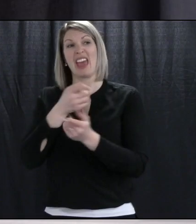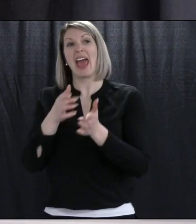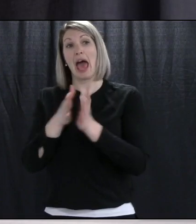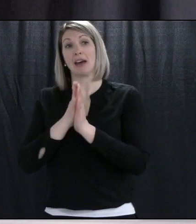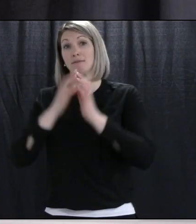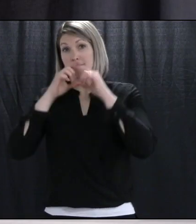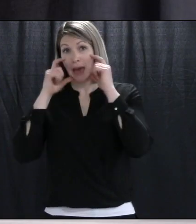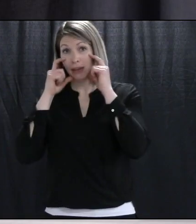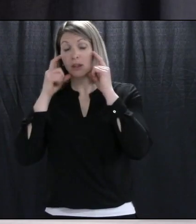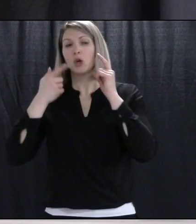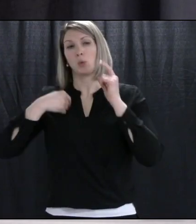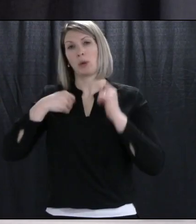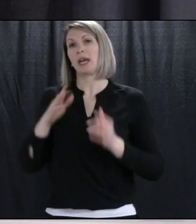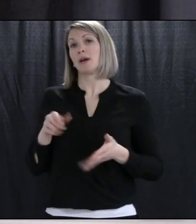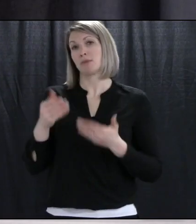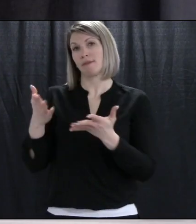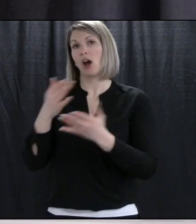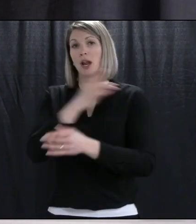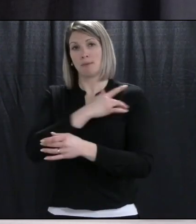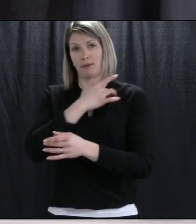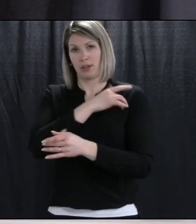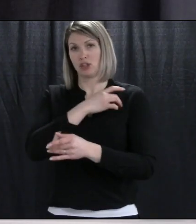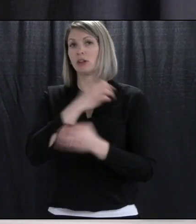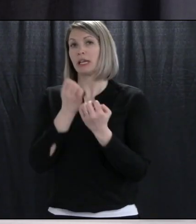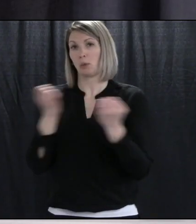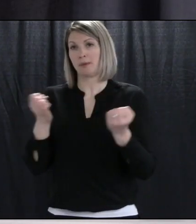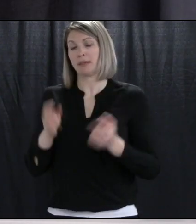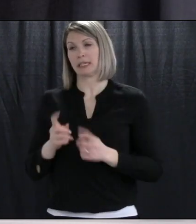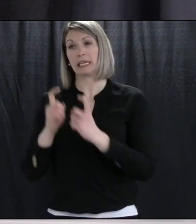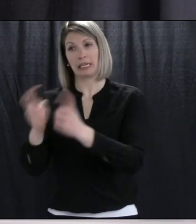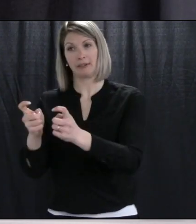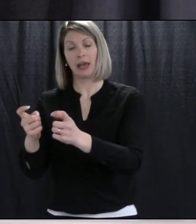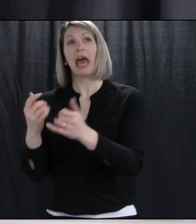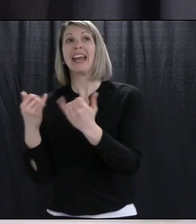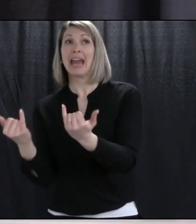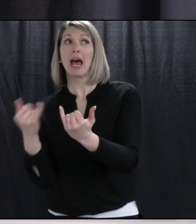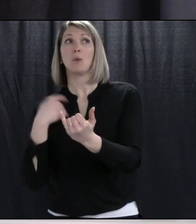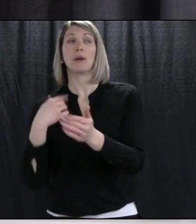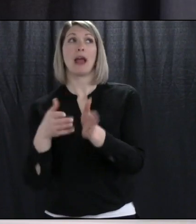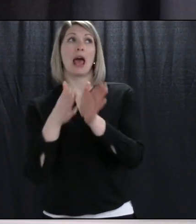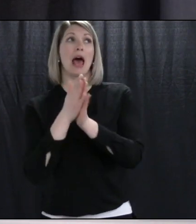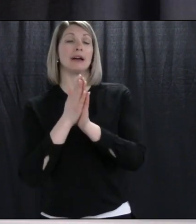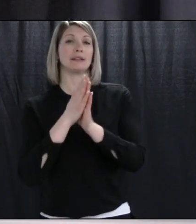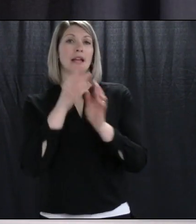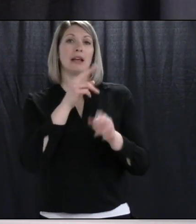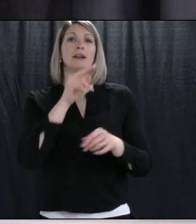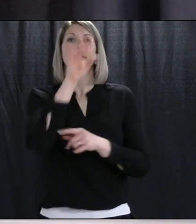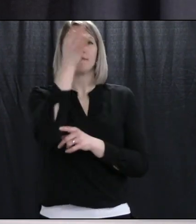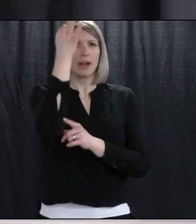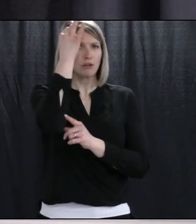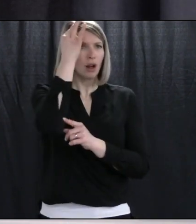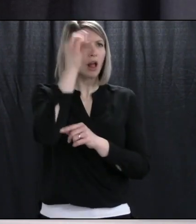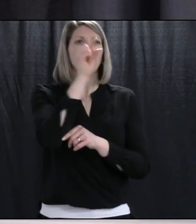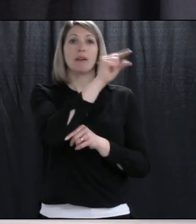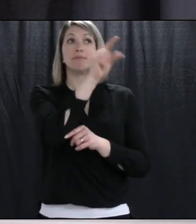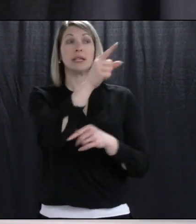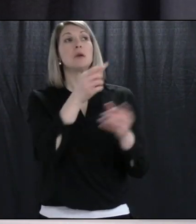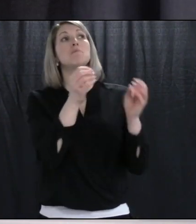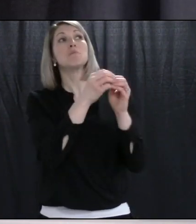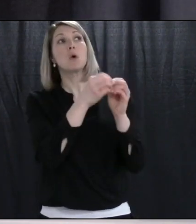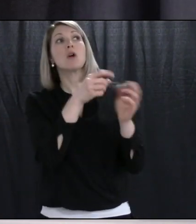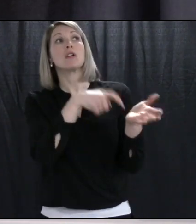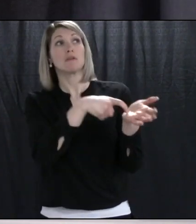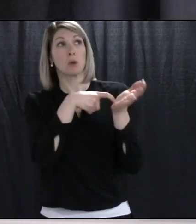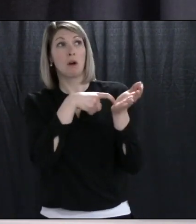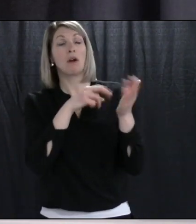from our provincial supply. We have gone to the National Emergency Strategic Stockpile, and we are expecting a week's supply from them in